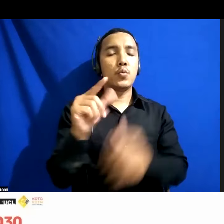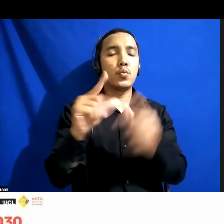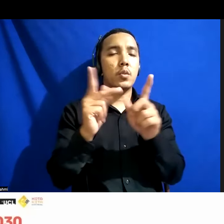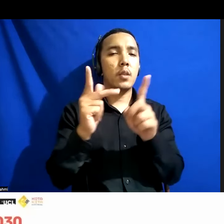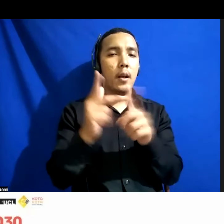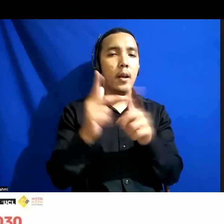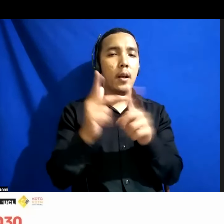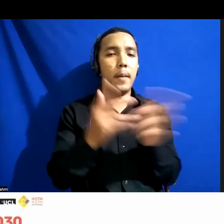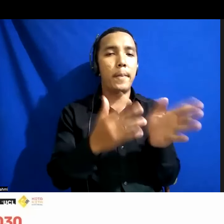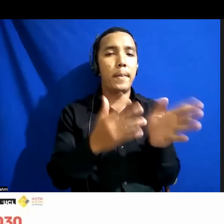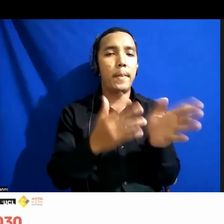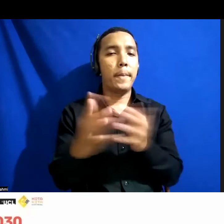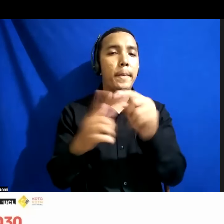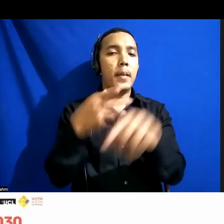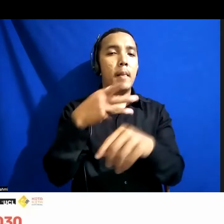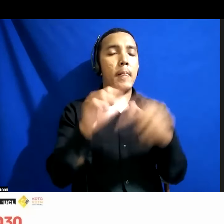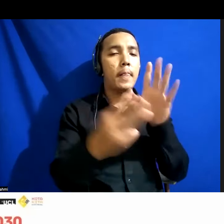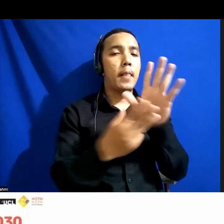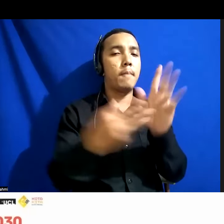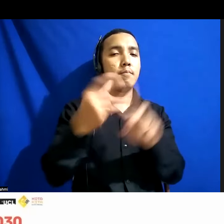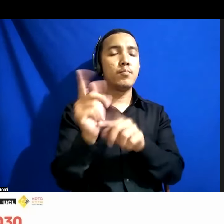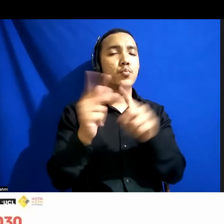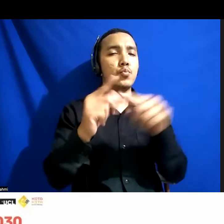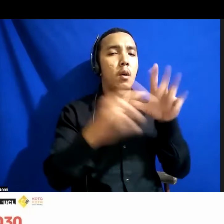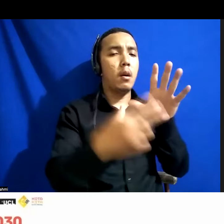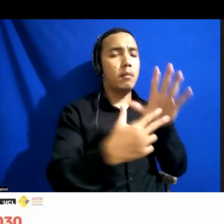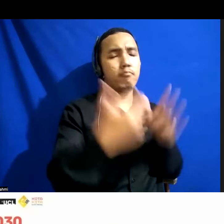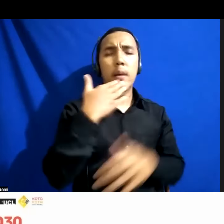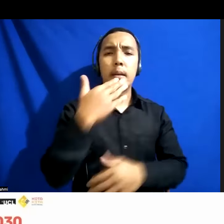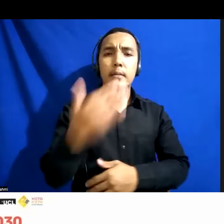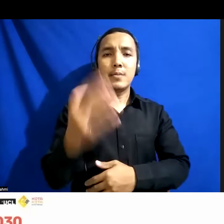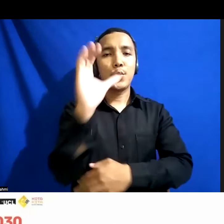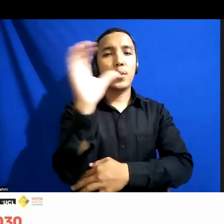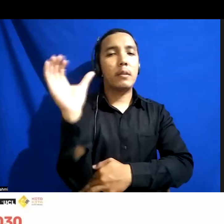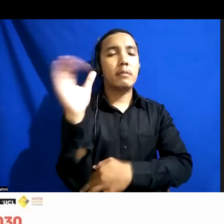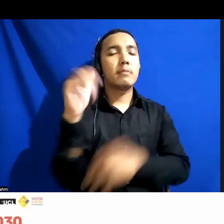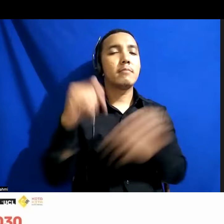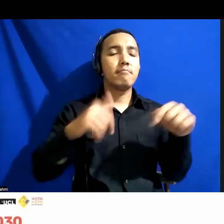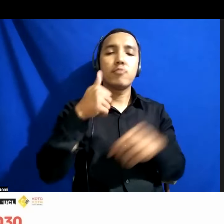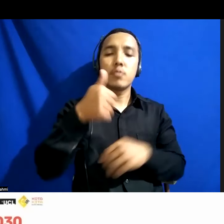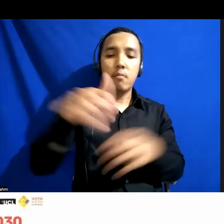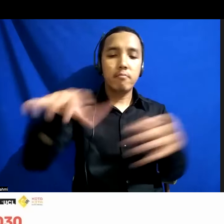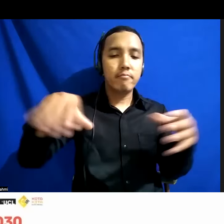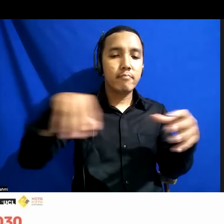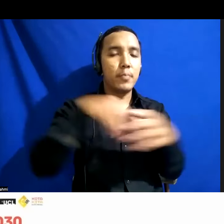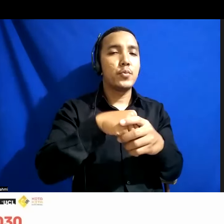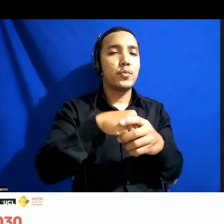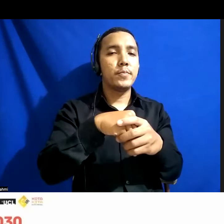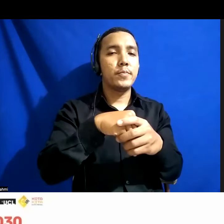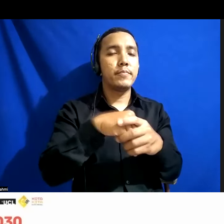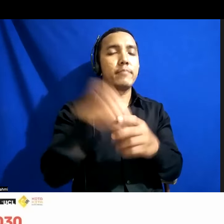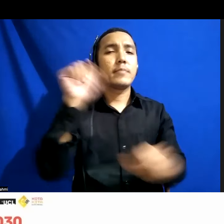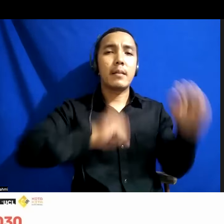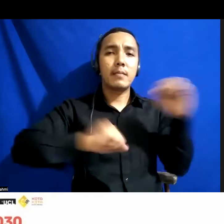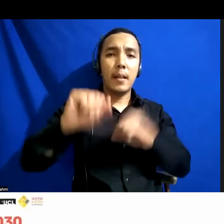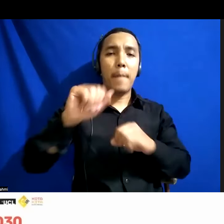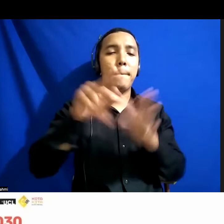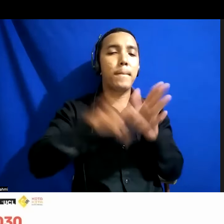Pelabuhan, I'm really thankful that I can join with you this afternoon in the series of activities in at AT 2030